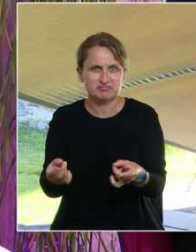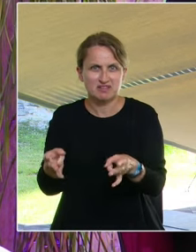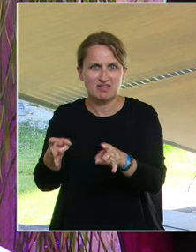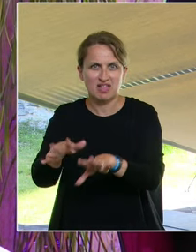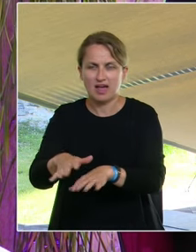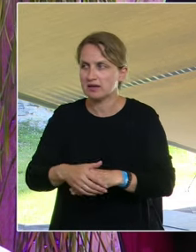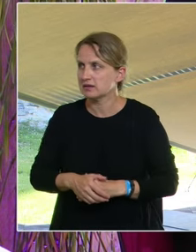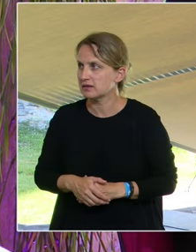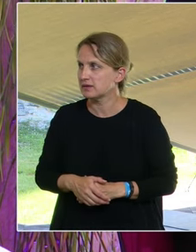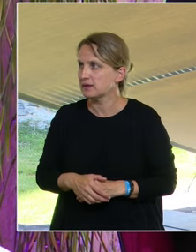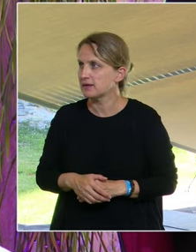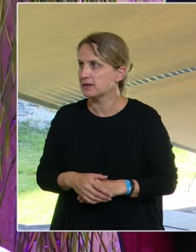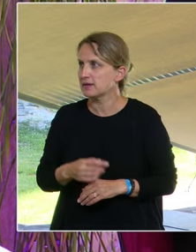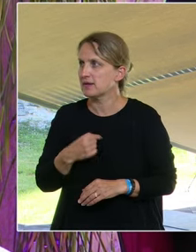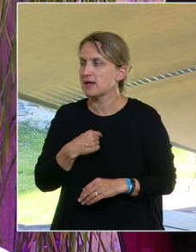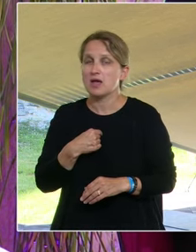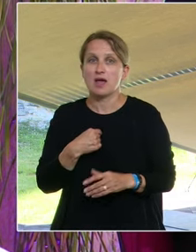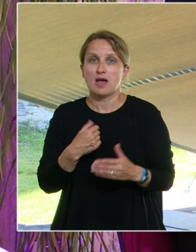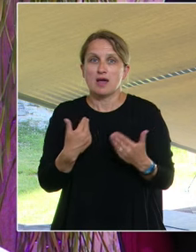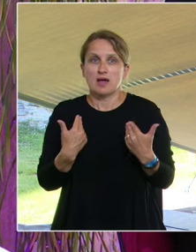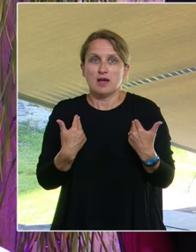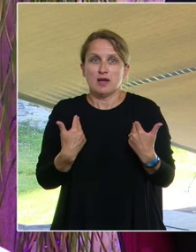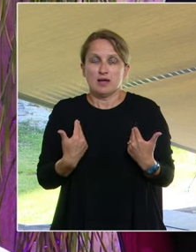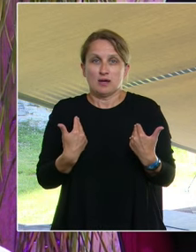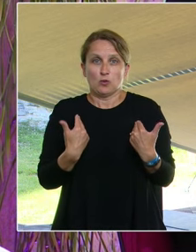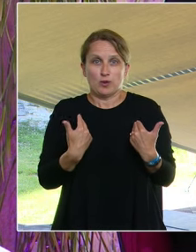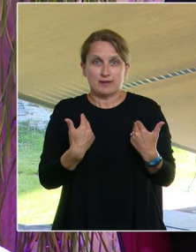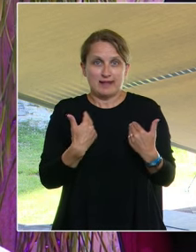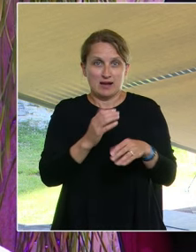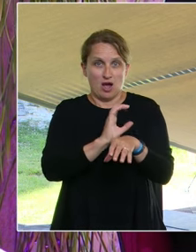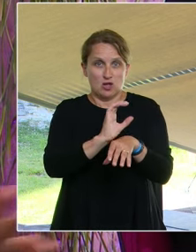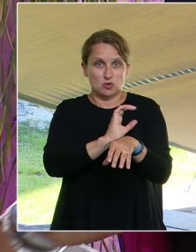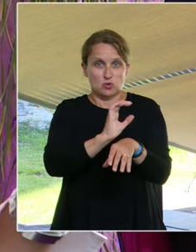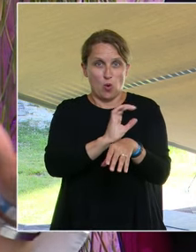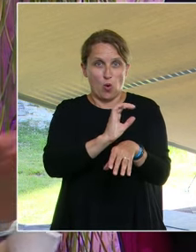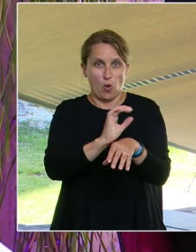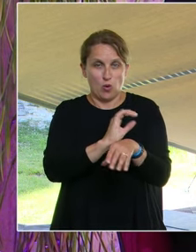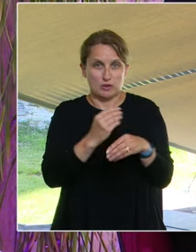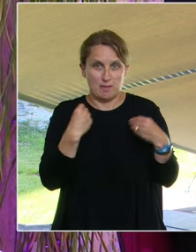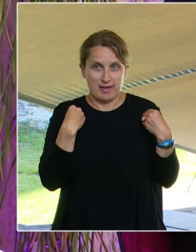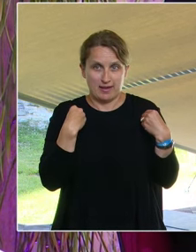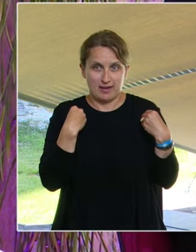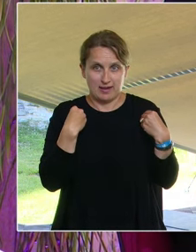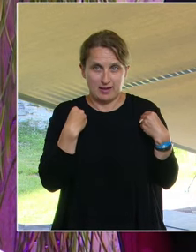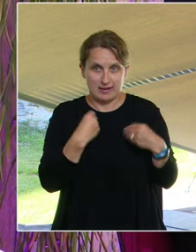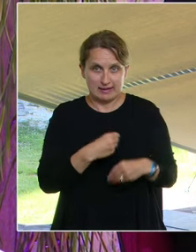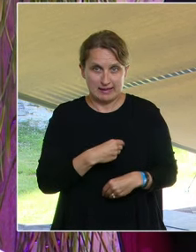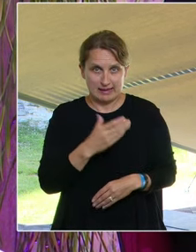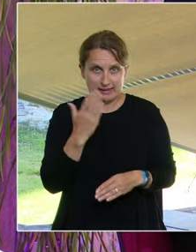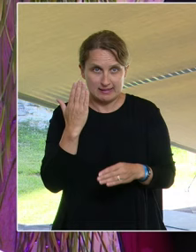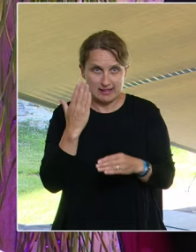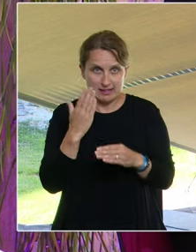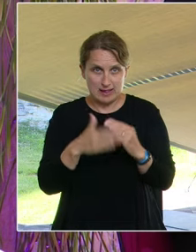So my best move is this, that if today we stop manufacturing the clothes like all over the world, then we still